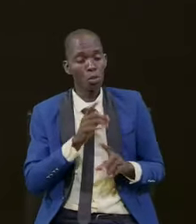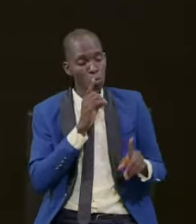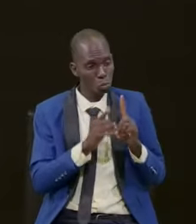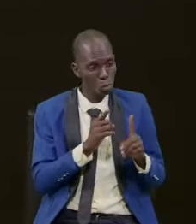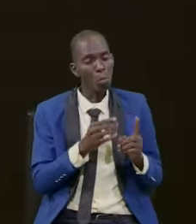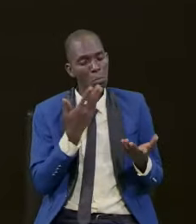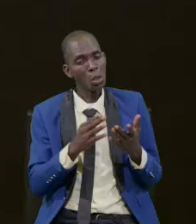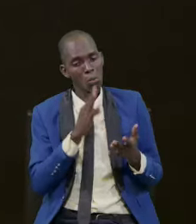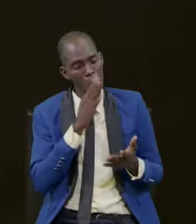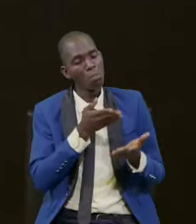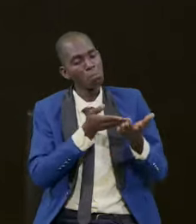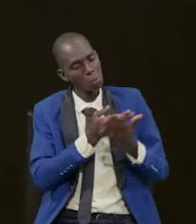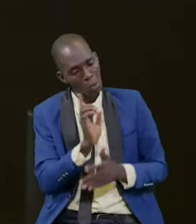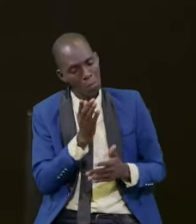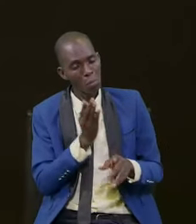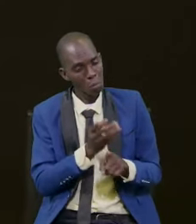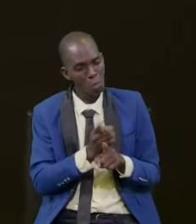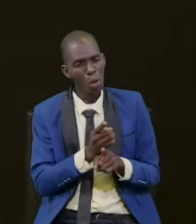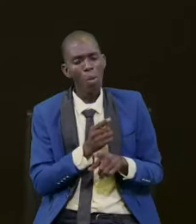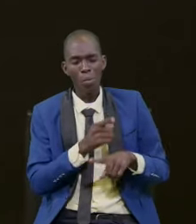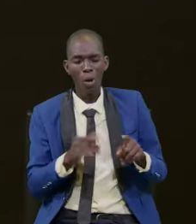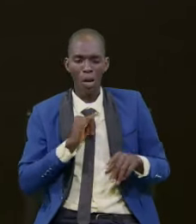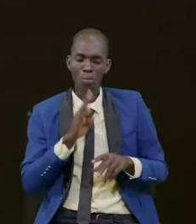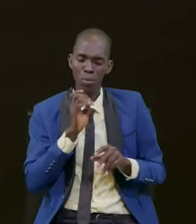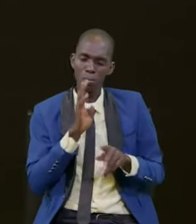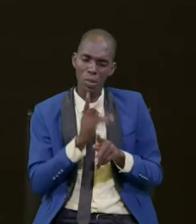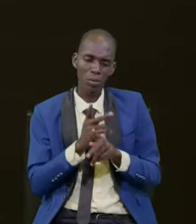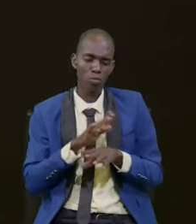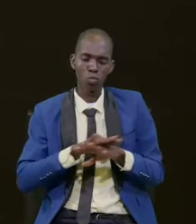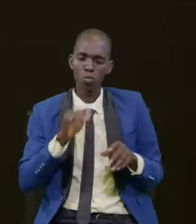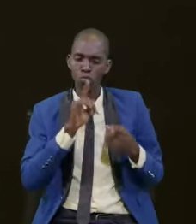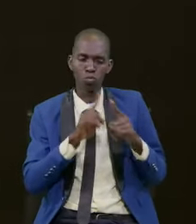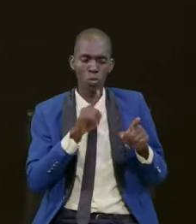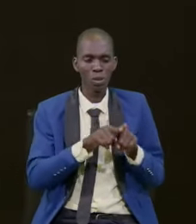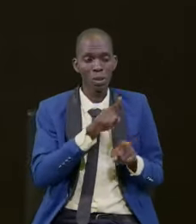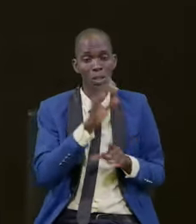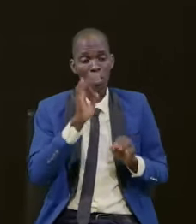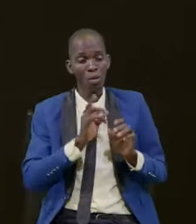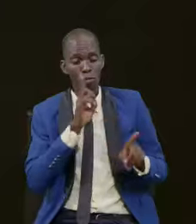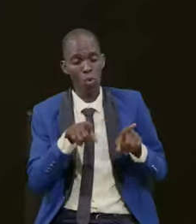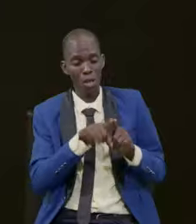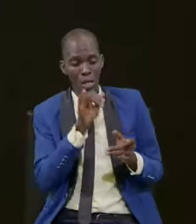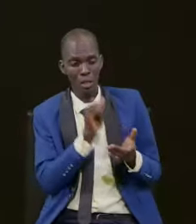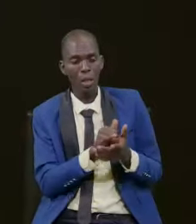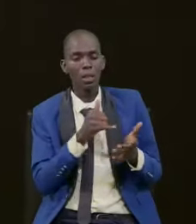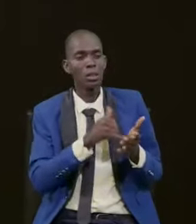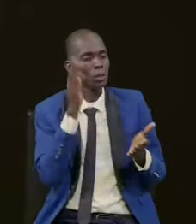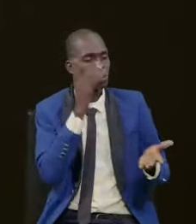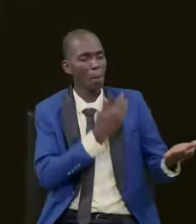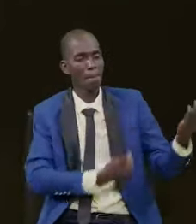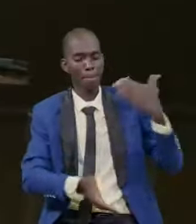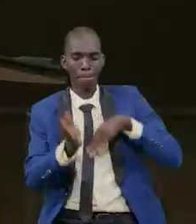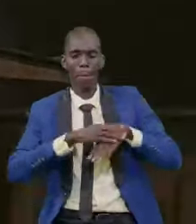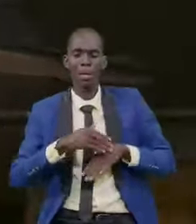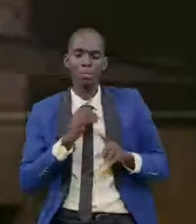talk like that, it will come back as a boomerang. It will destroy my own life, and it will show that as